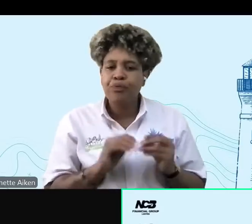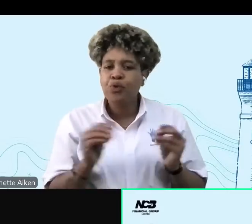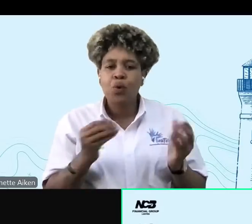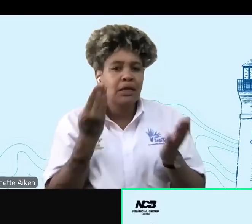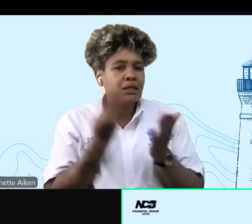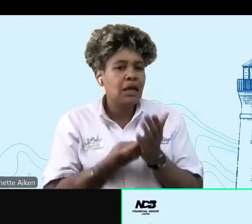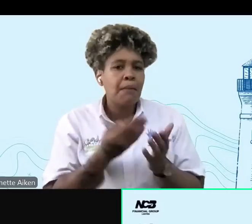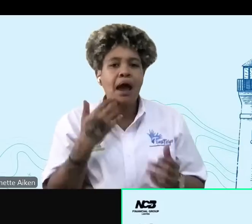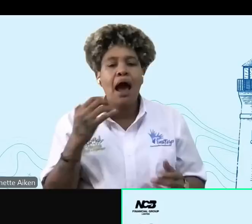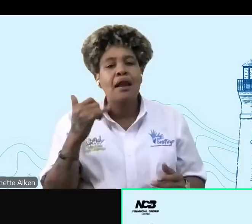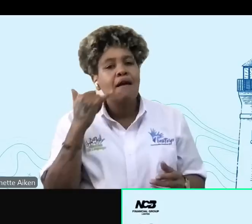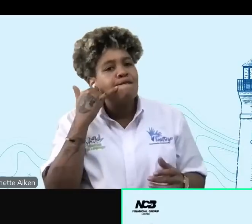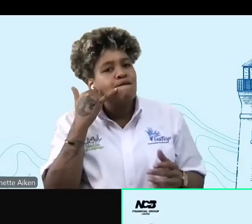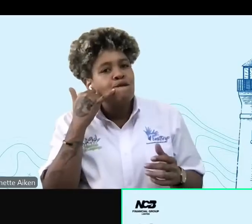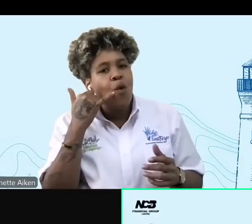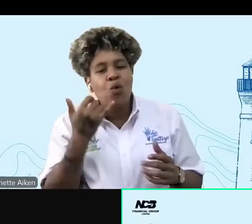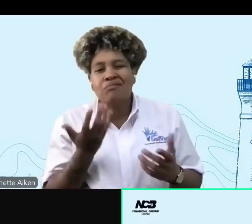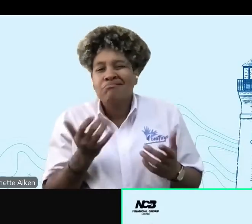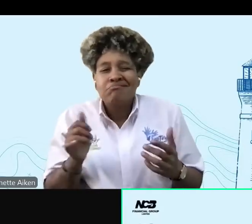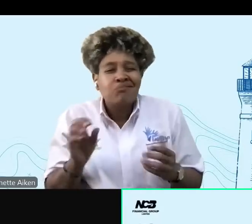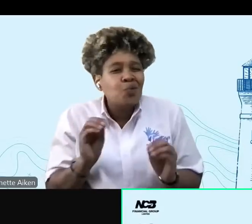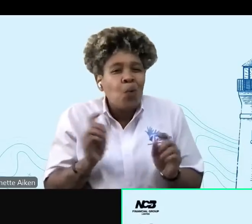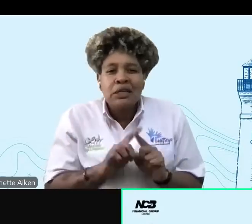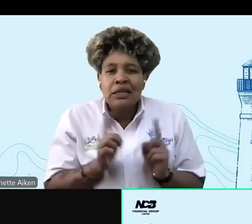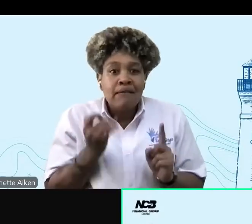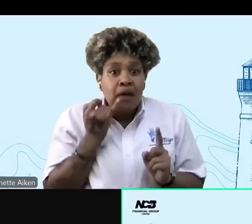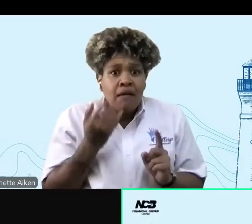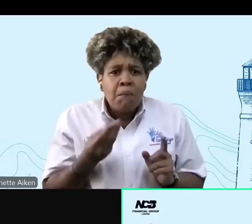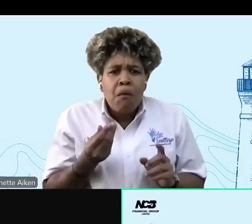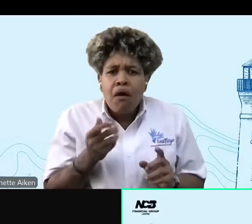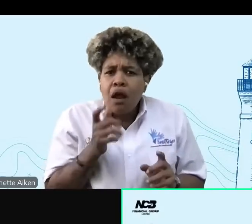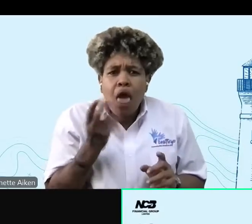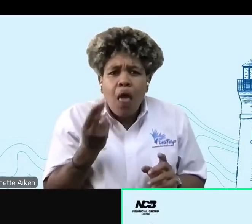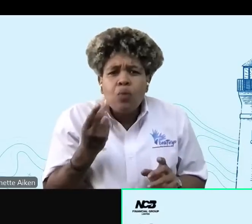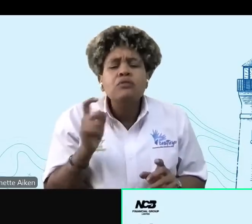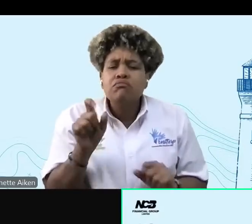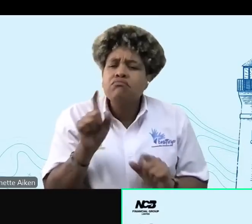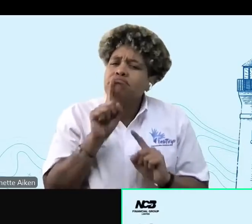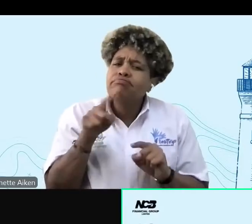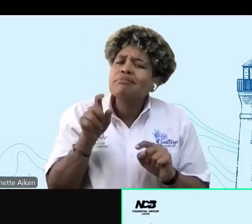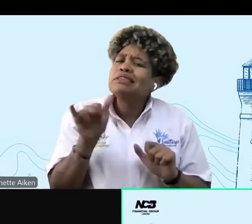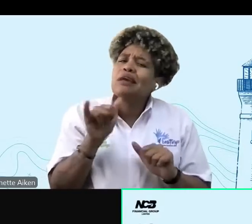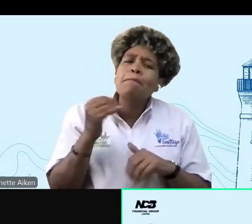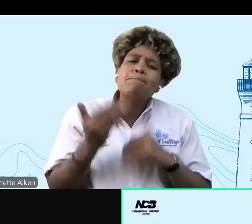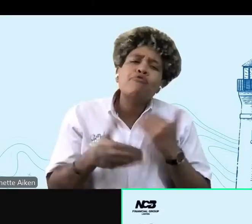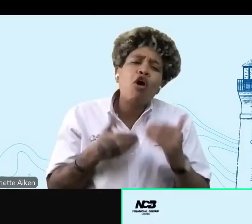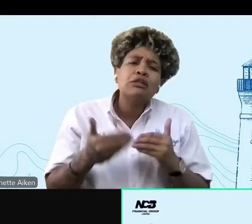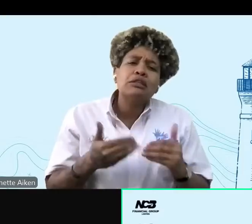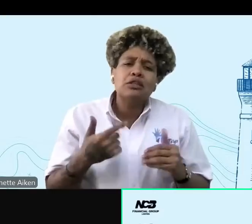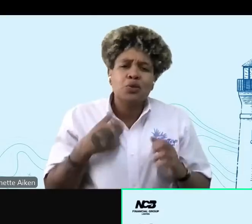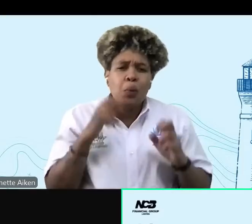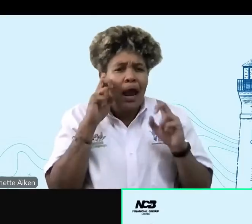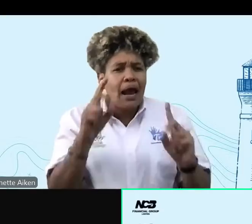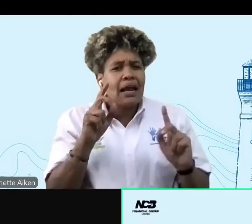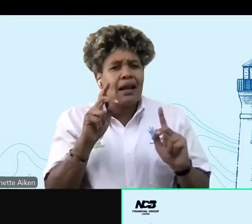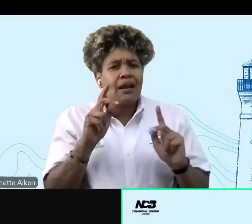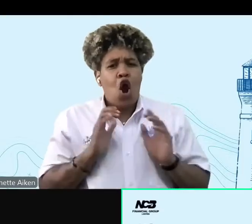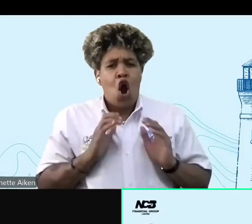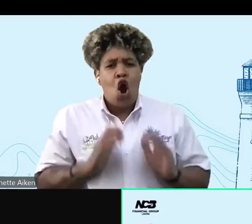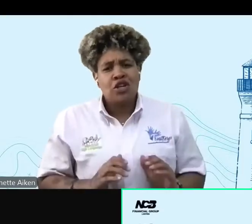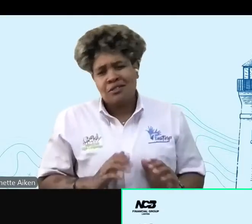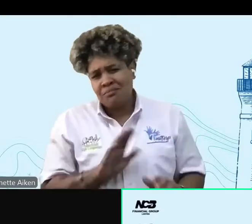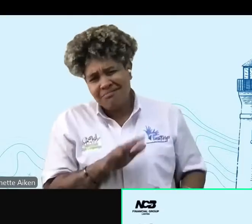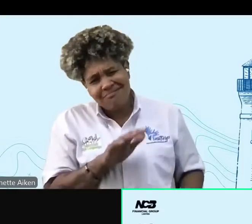mobile app tap transaction. And so we've been doing a lot of work around educating merchants on that. Like I